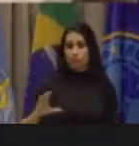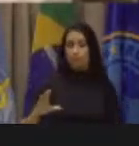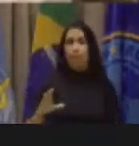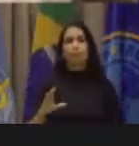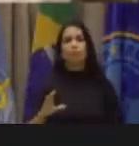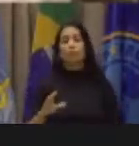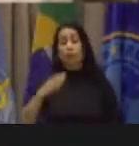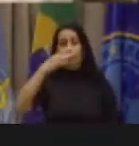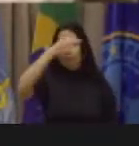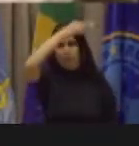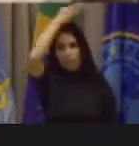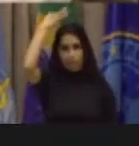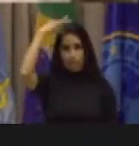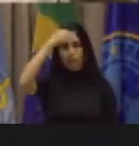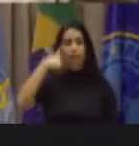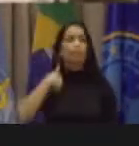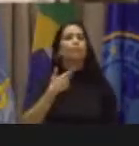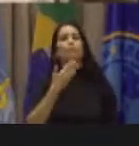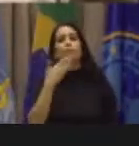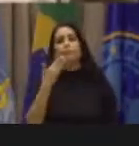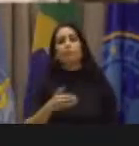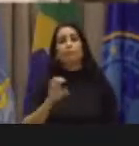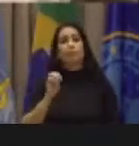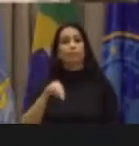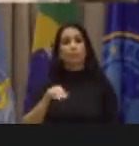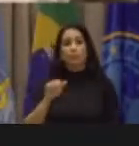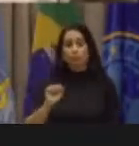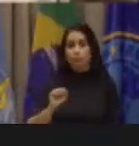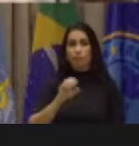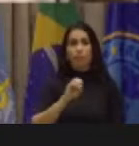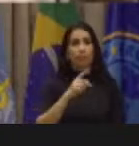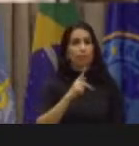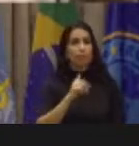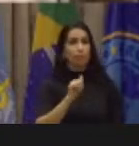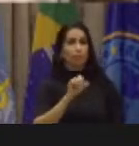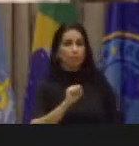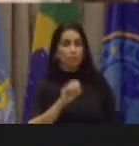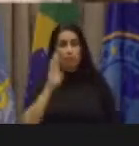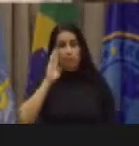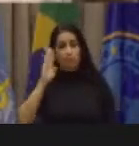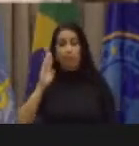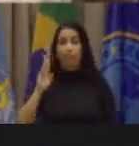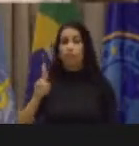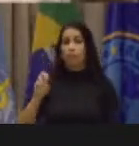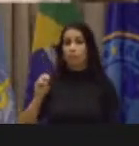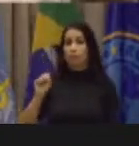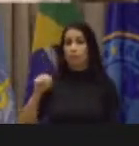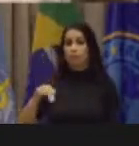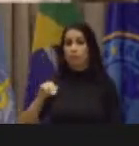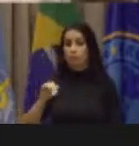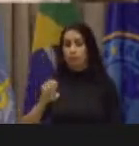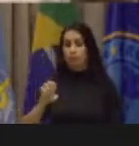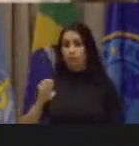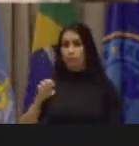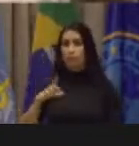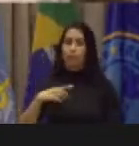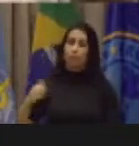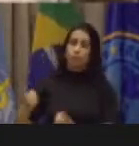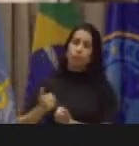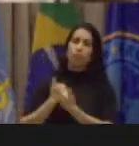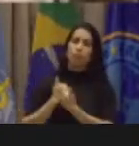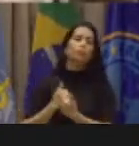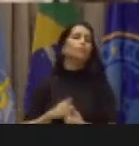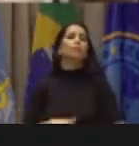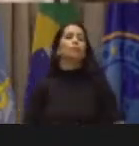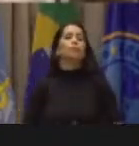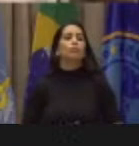of Espírito Santo, I would like to thank Parro and Ru, especially Rosane, for all the support